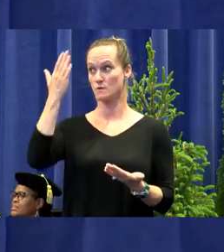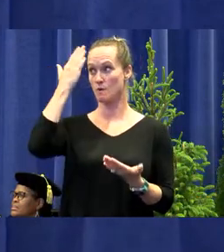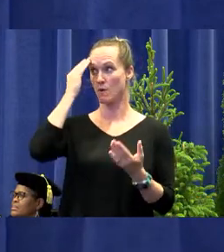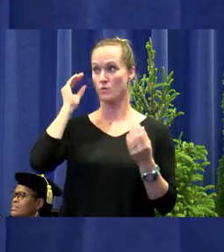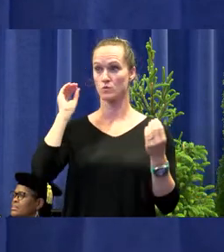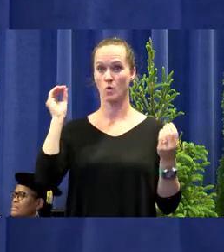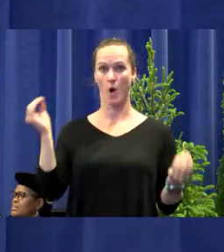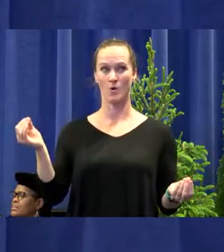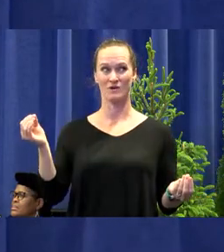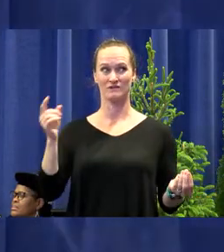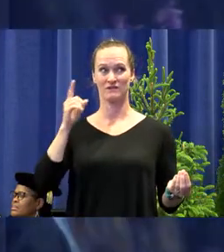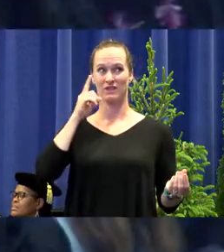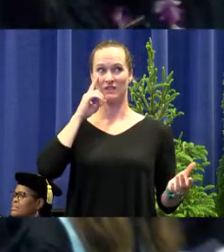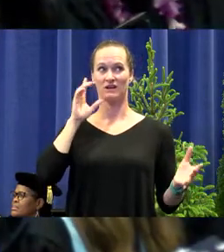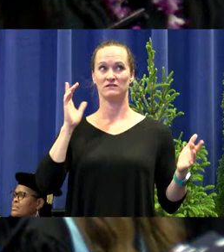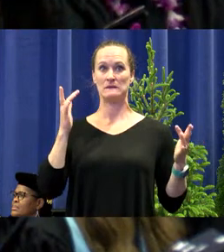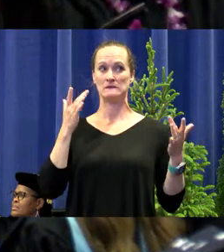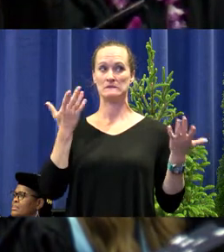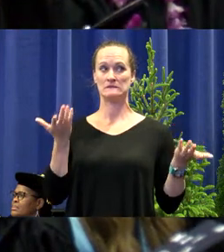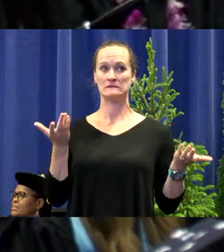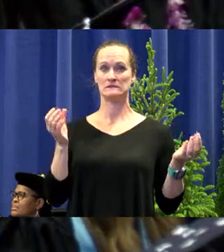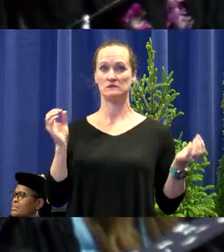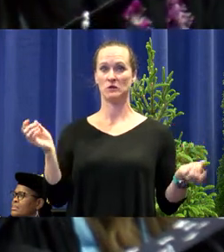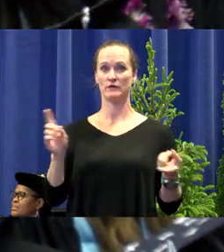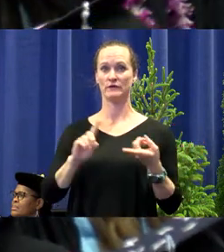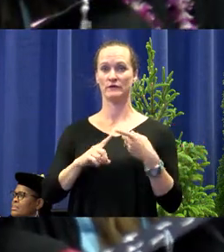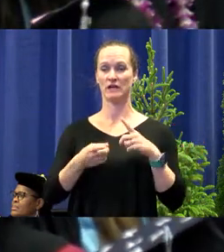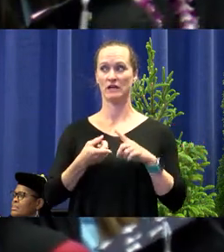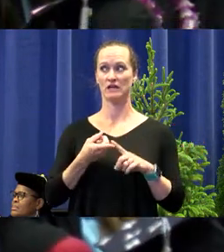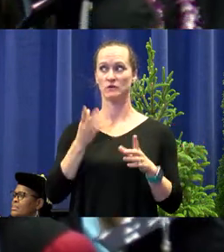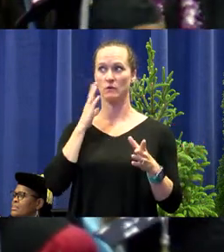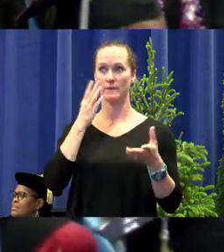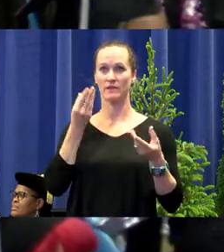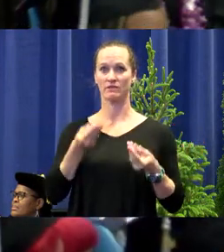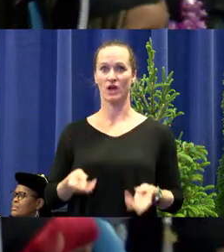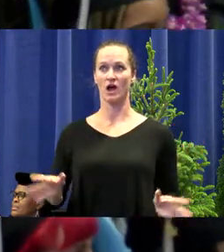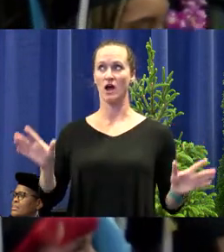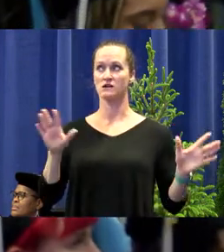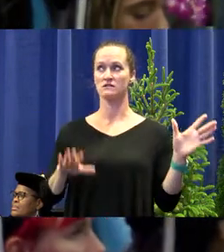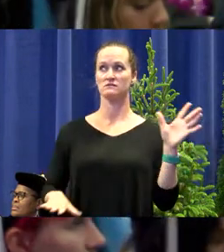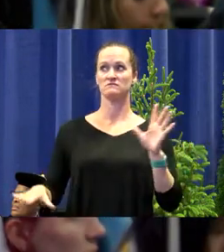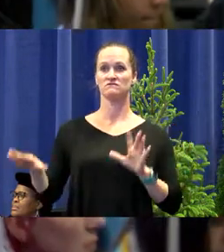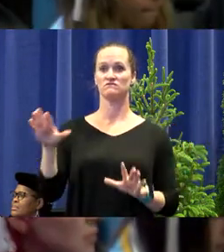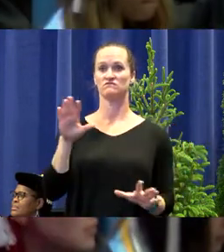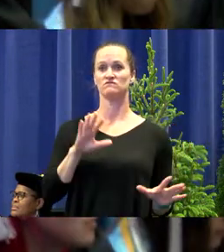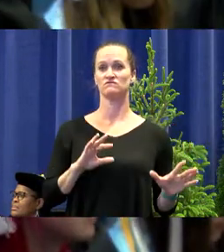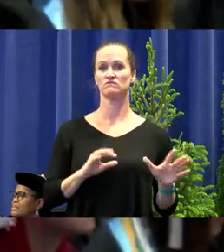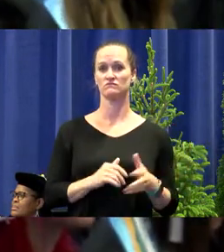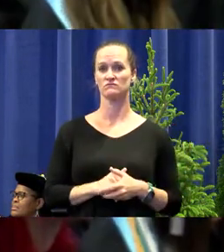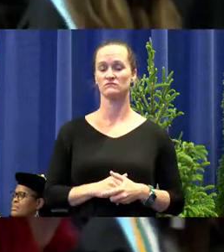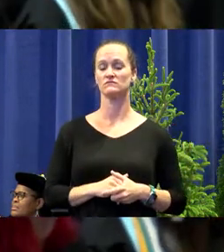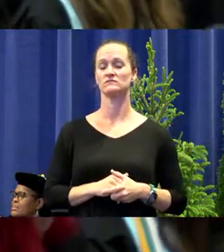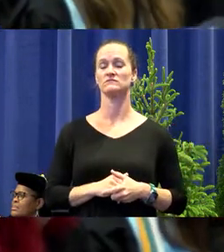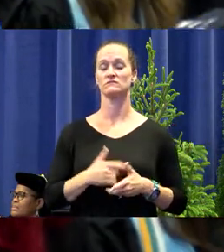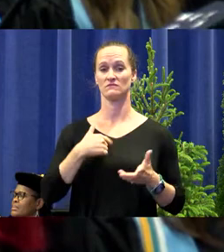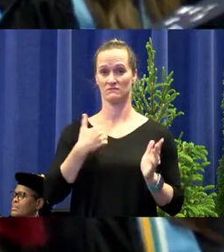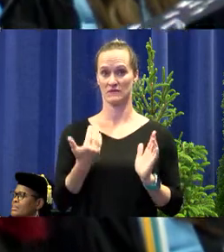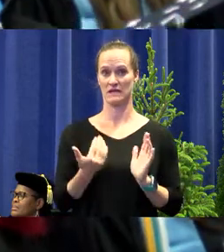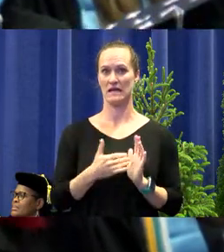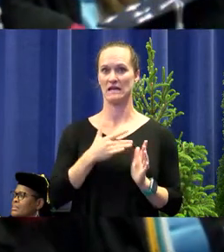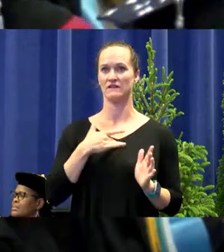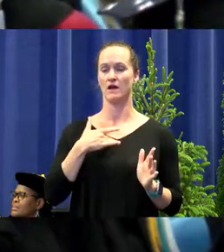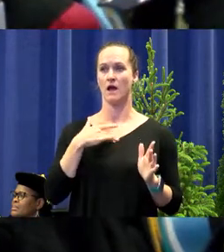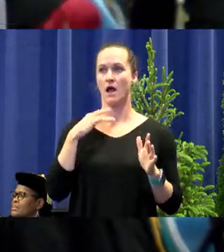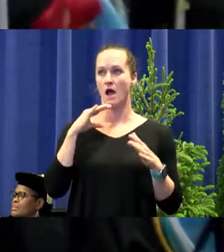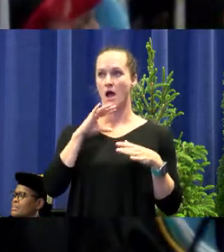felt like I wouldn't find any friends and that I would get lost trying to navigate my way through campus. I once again felt so